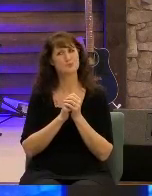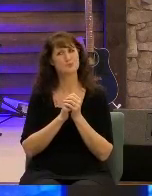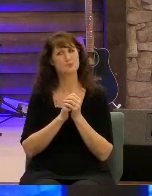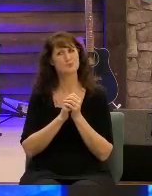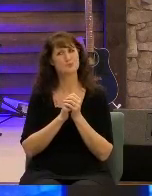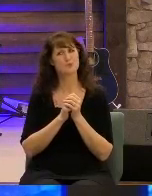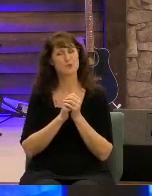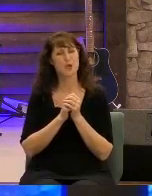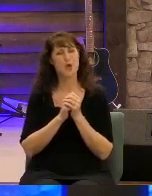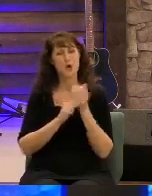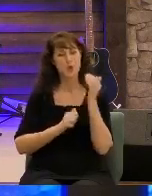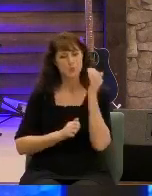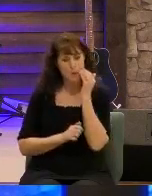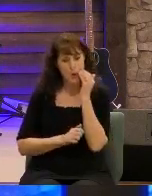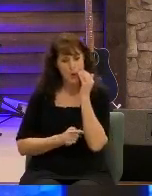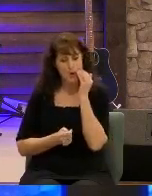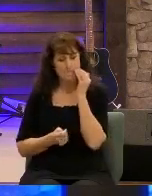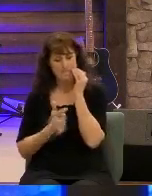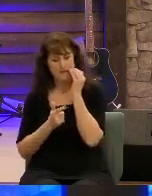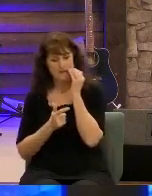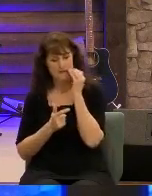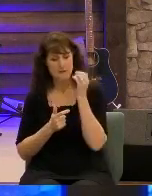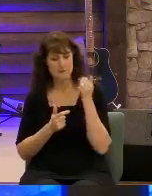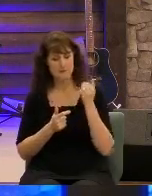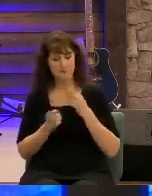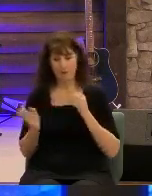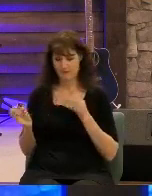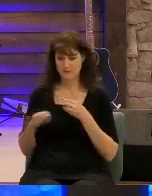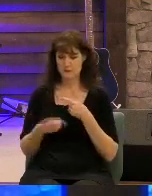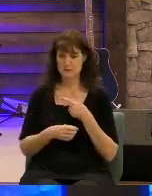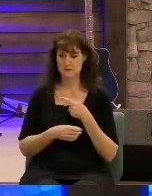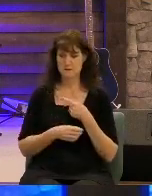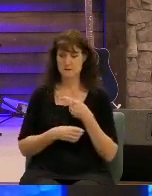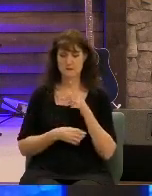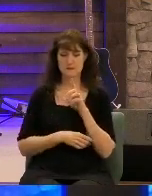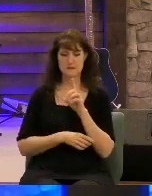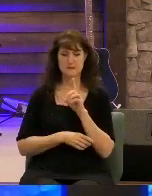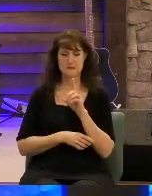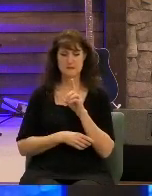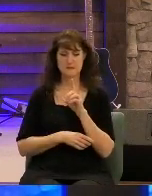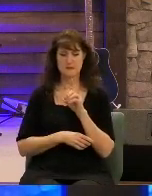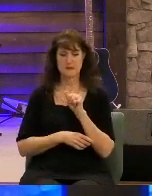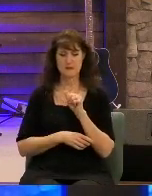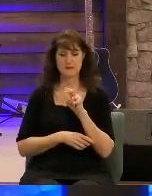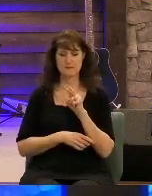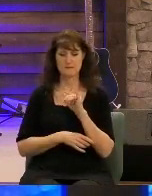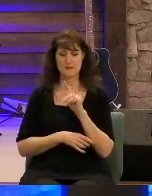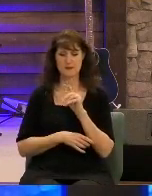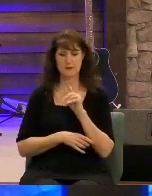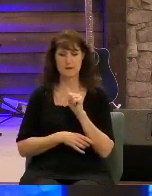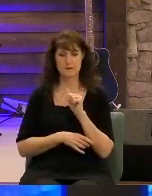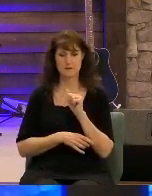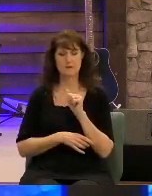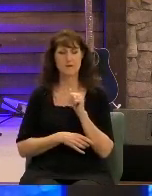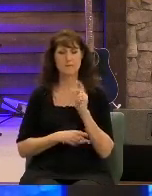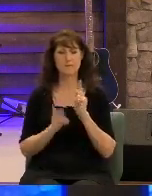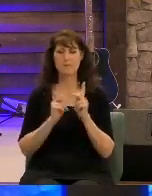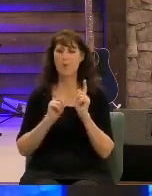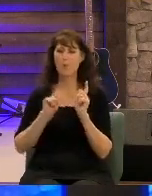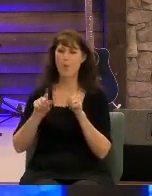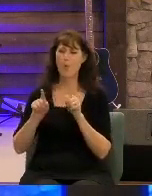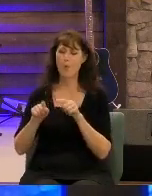You know, I immediately went to our offices right down the street from DaVita, okay, dialysis. So people go there and